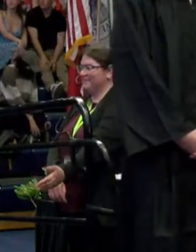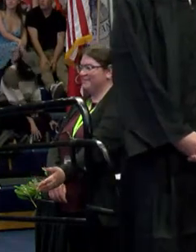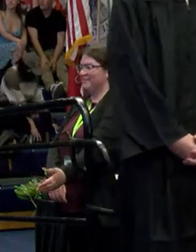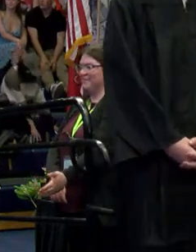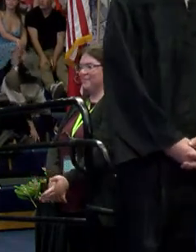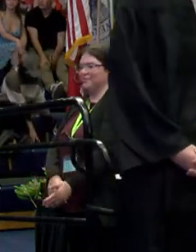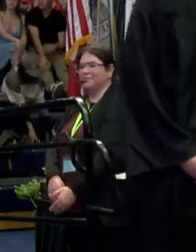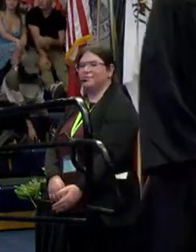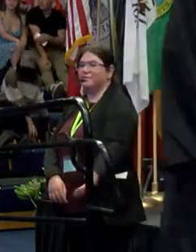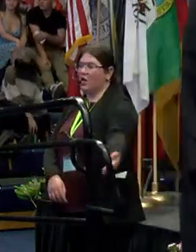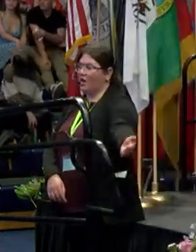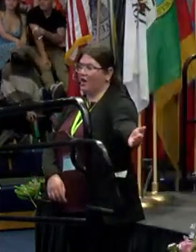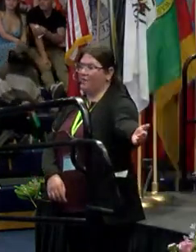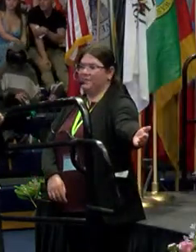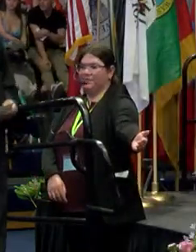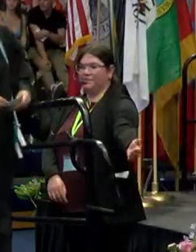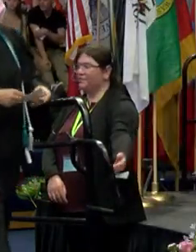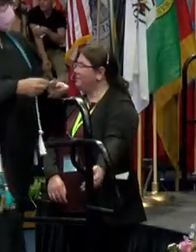Nolan Griswold.